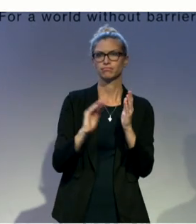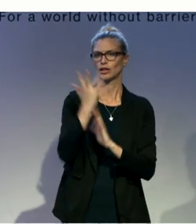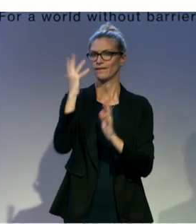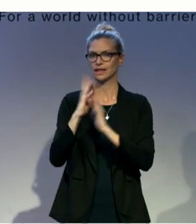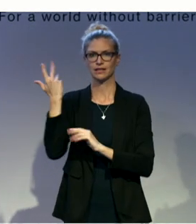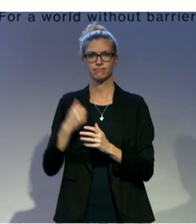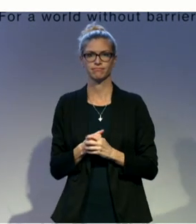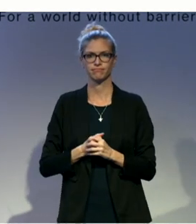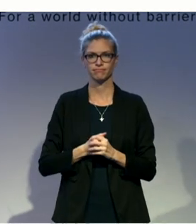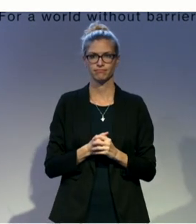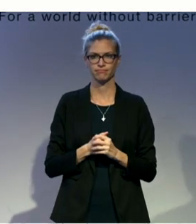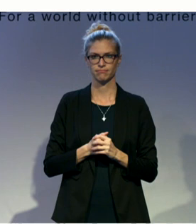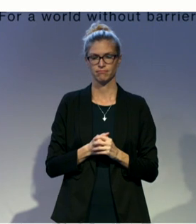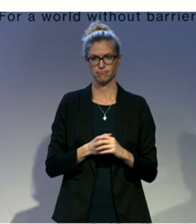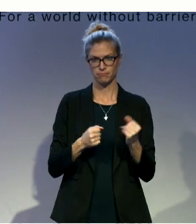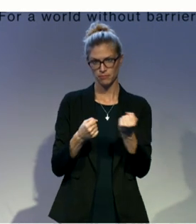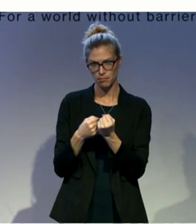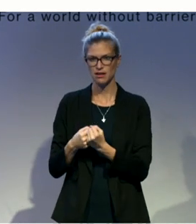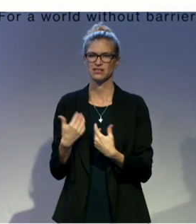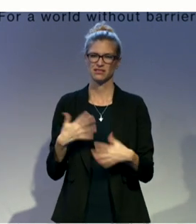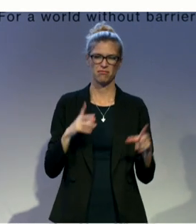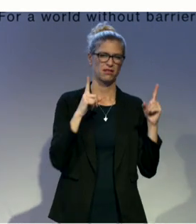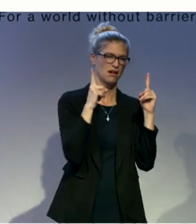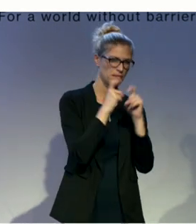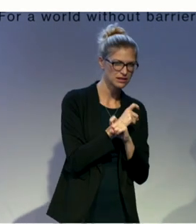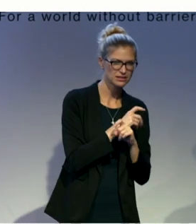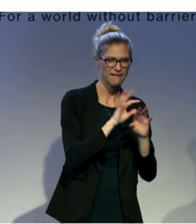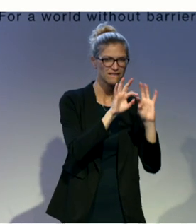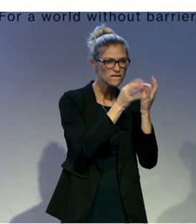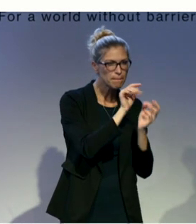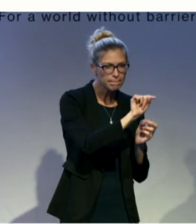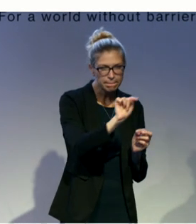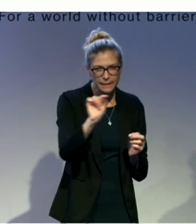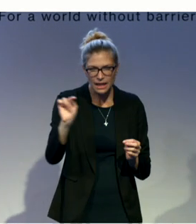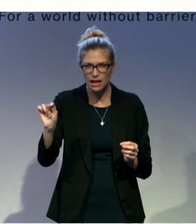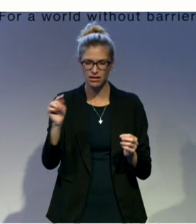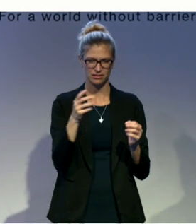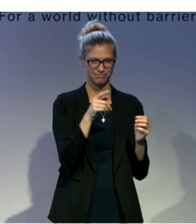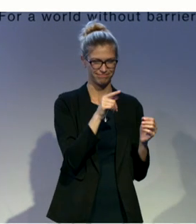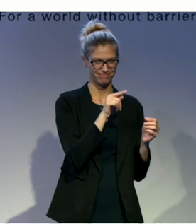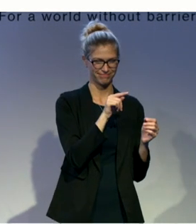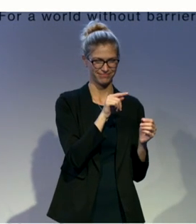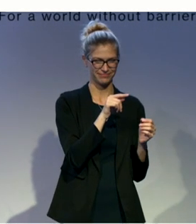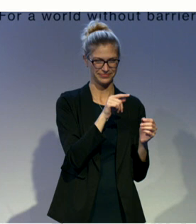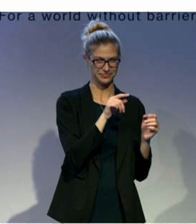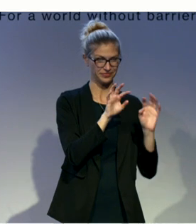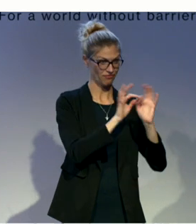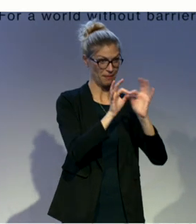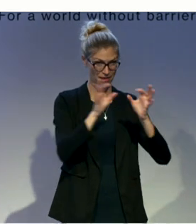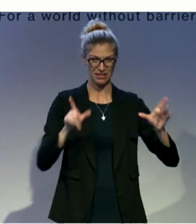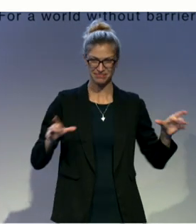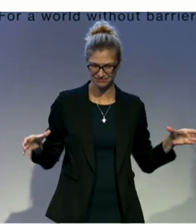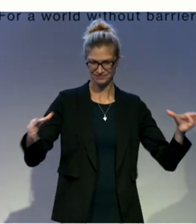the family members, not only the disabled people. The second one is that after a loss of